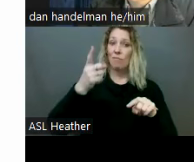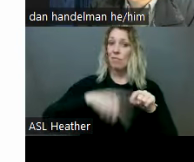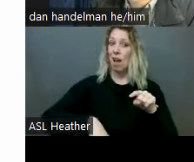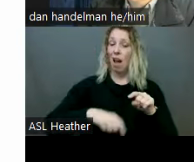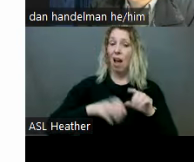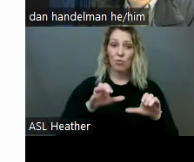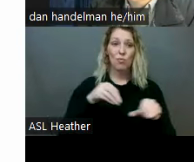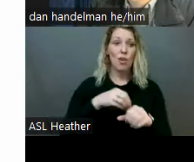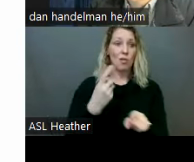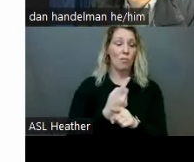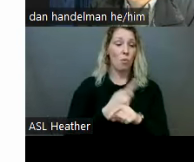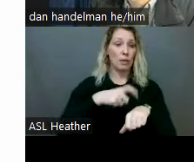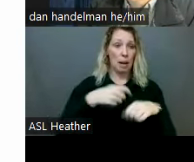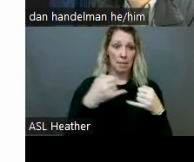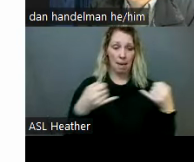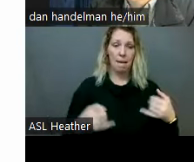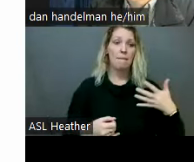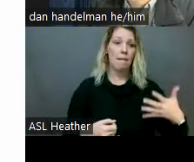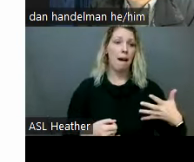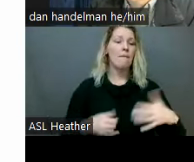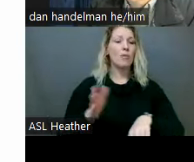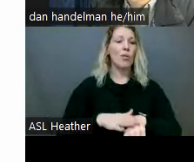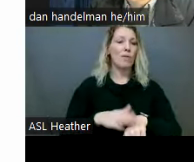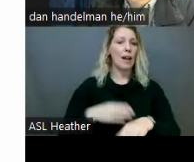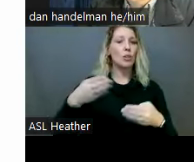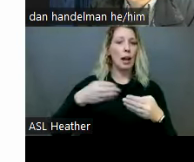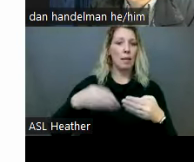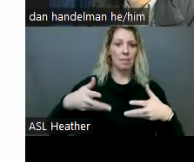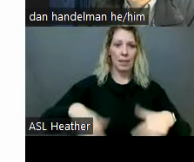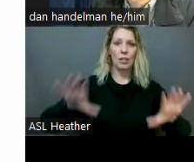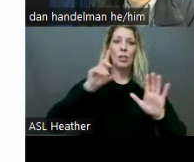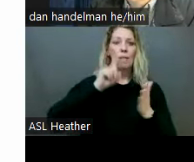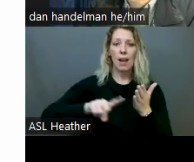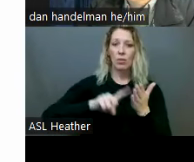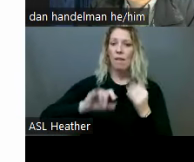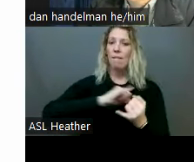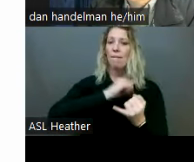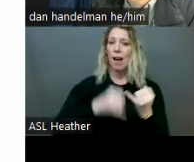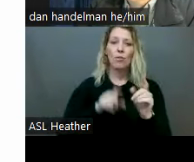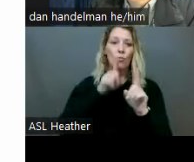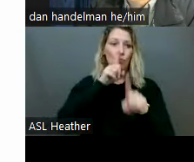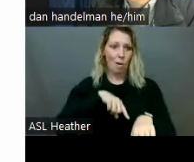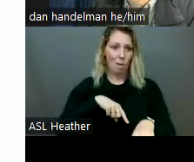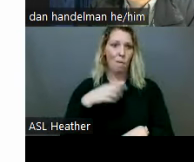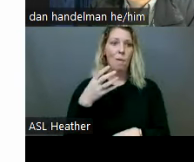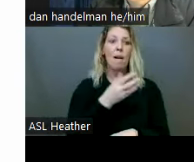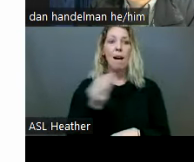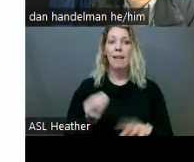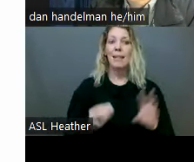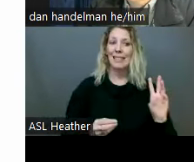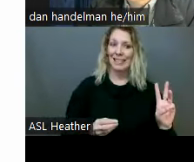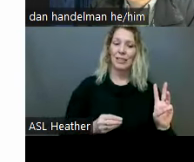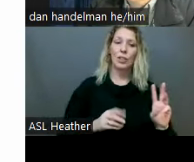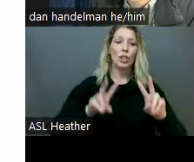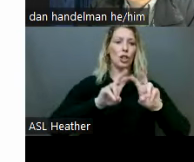ordinary timeline. 5, notification of completion of the investigation and a final report. And 6, a